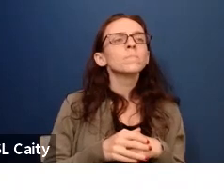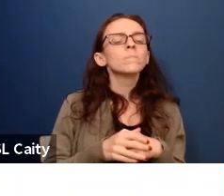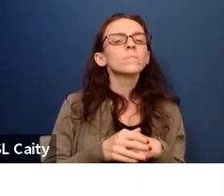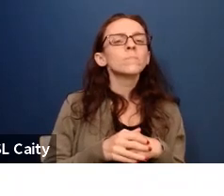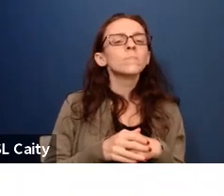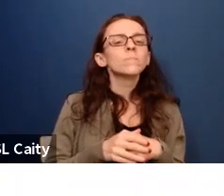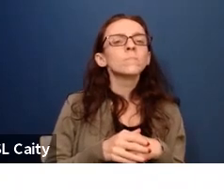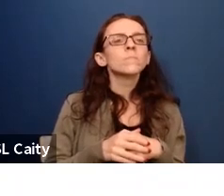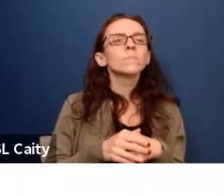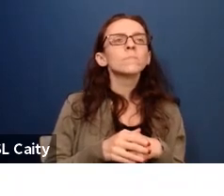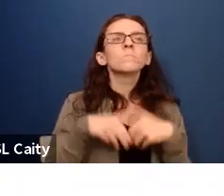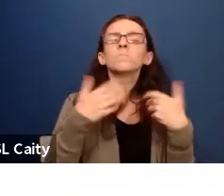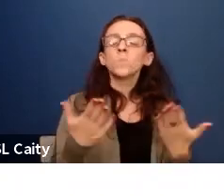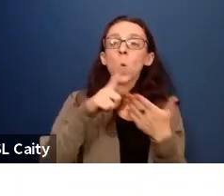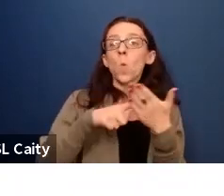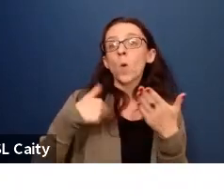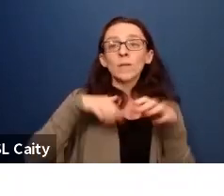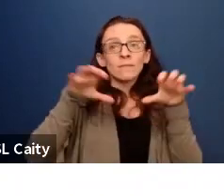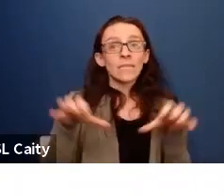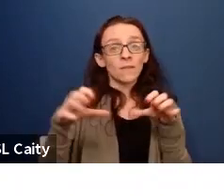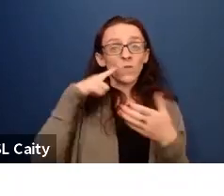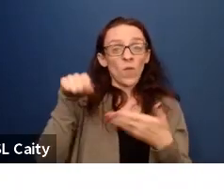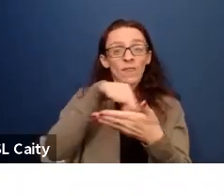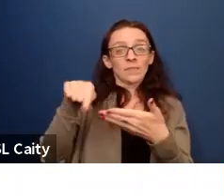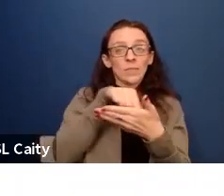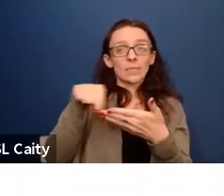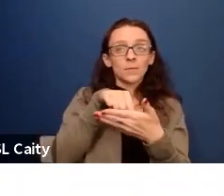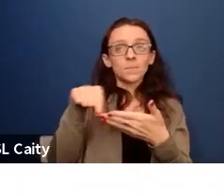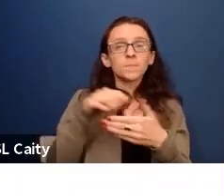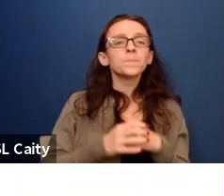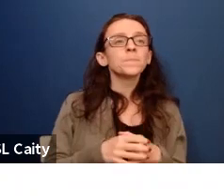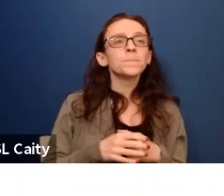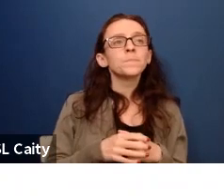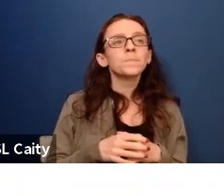So what we've done this week